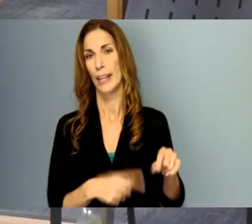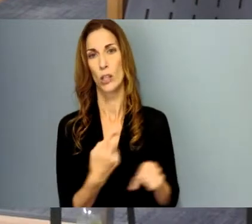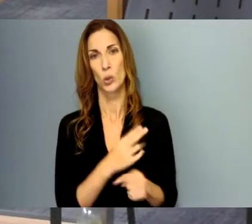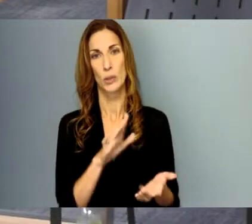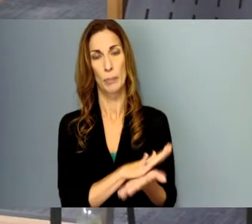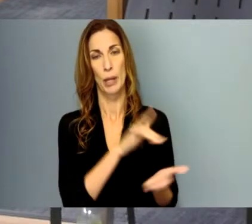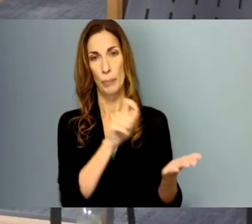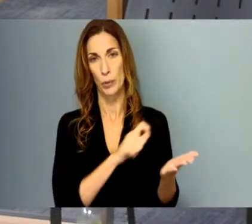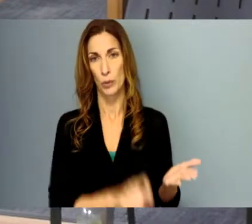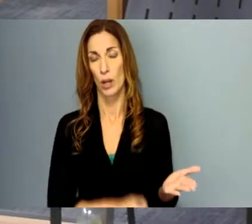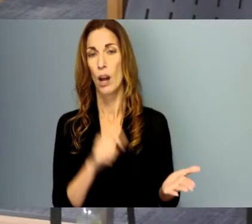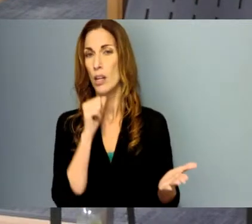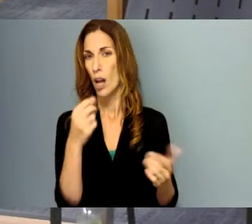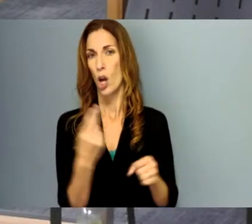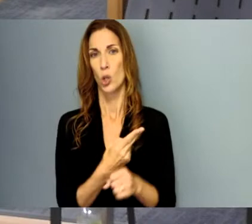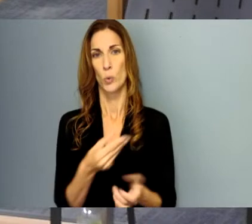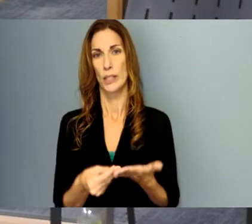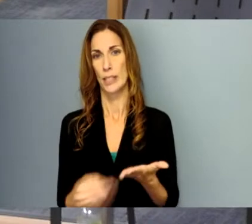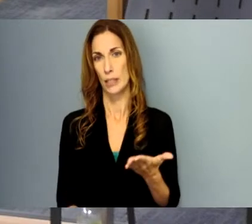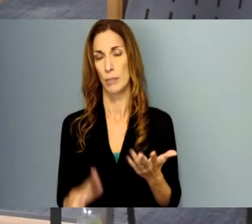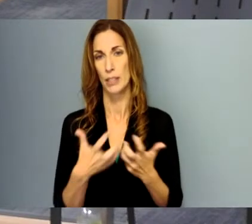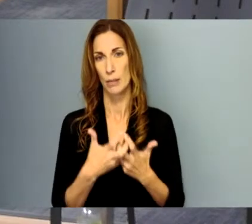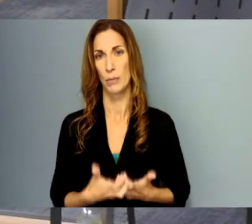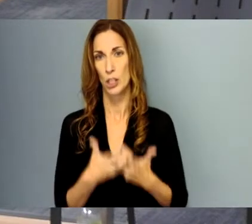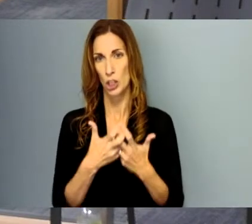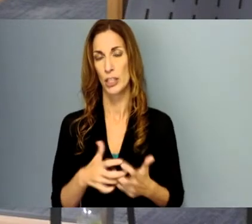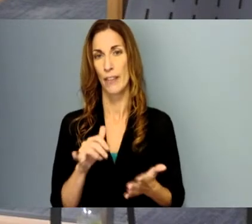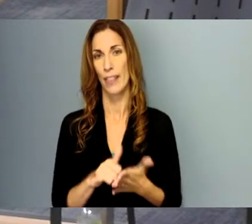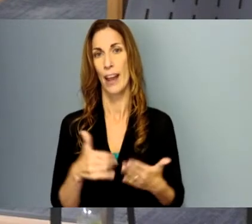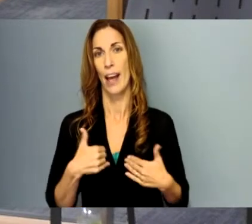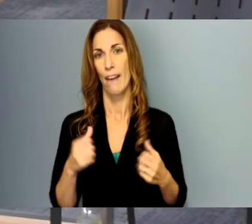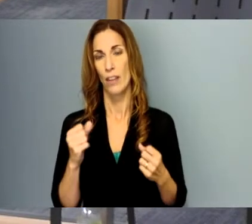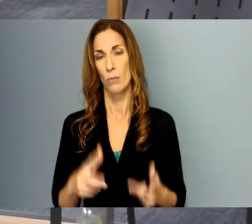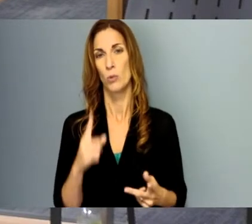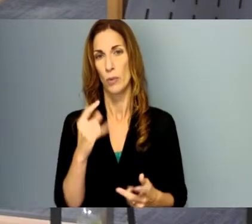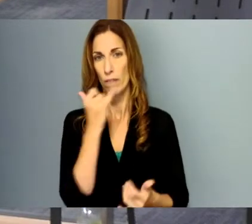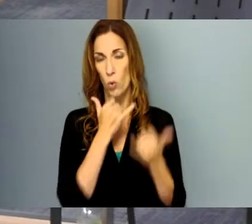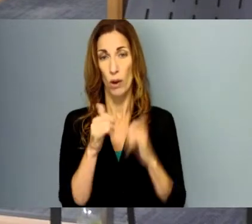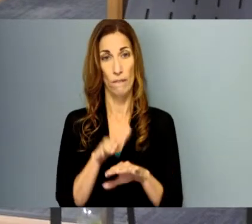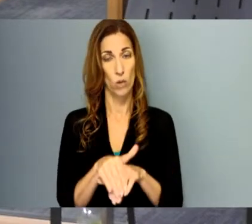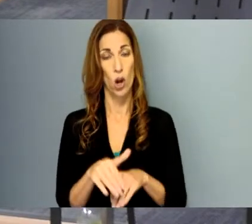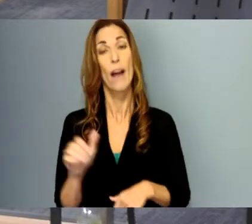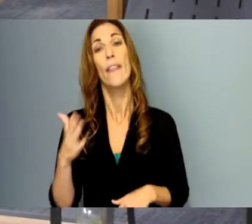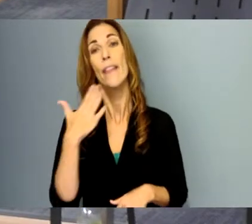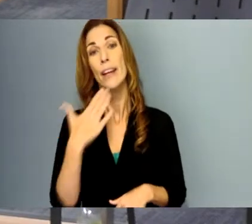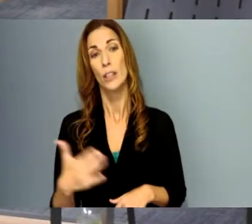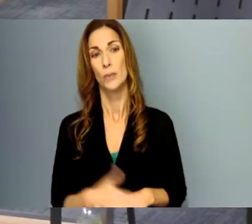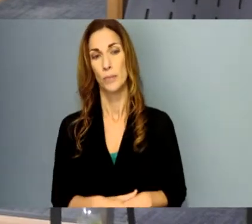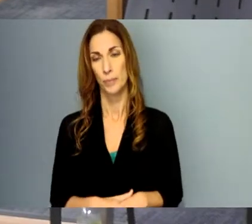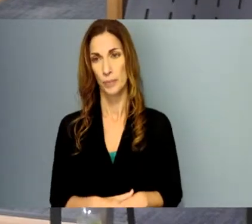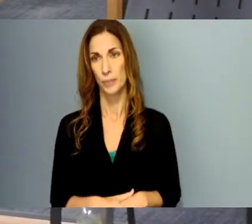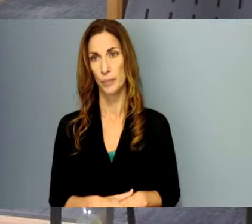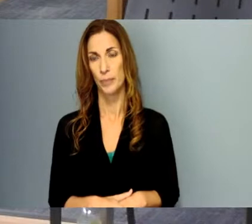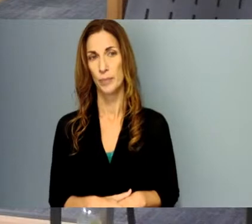alone and not use expensive machines that have the opportunity for fraud. Thank you.